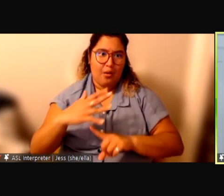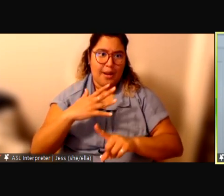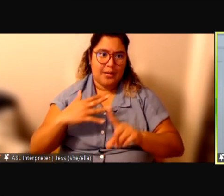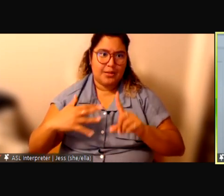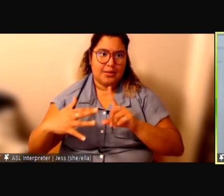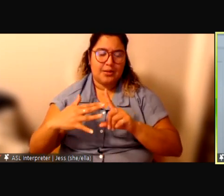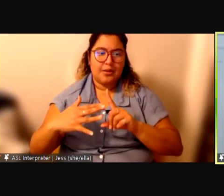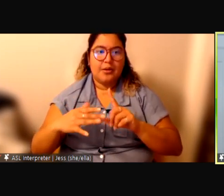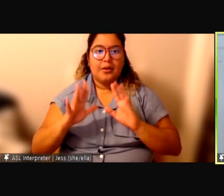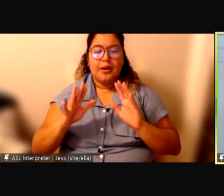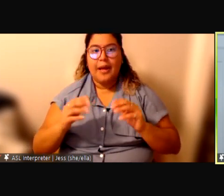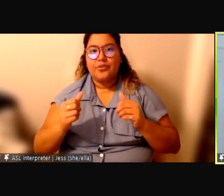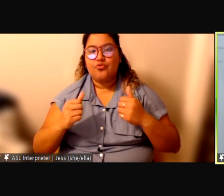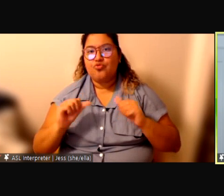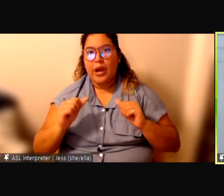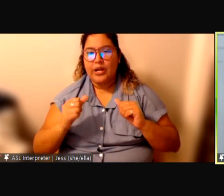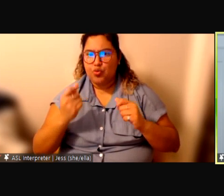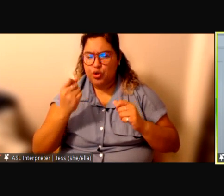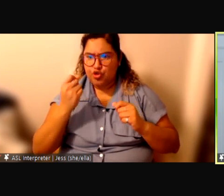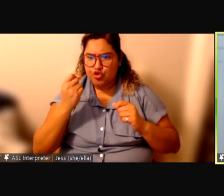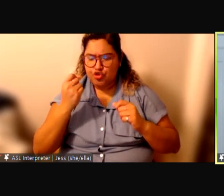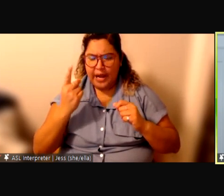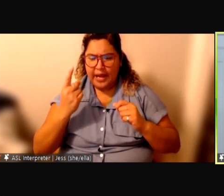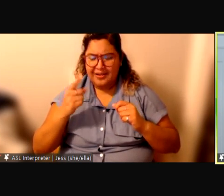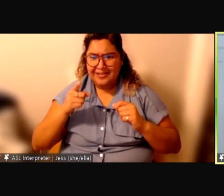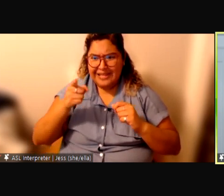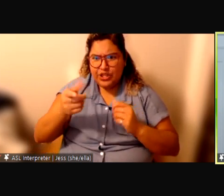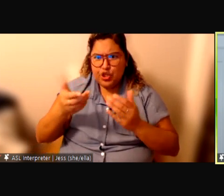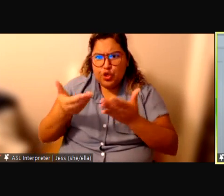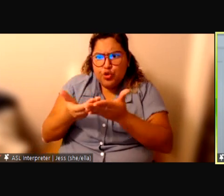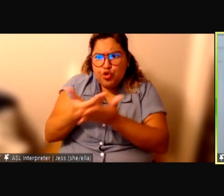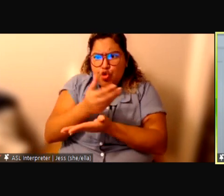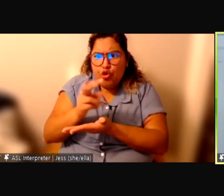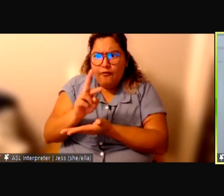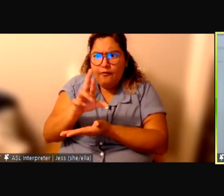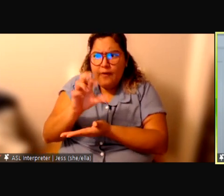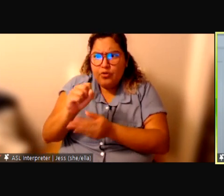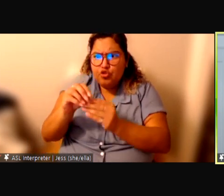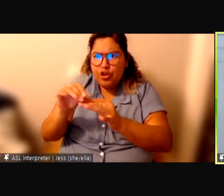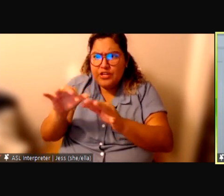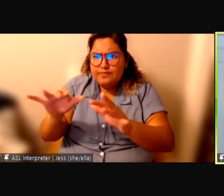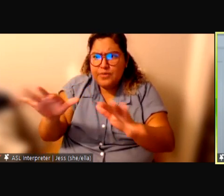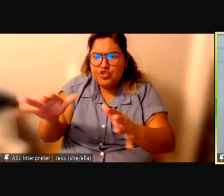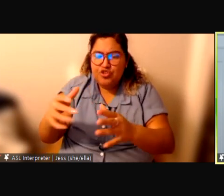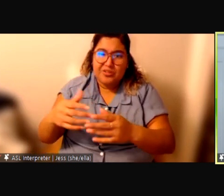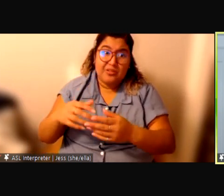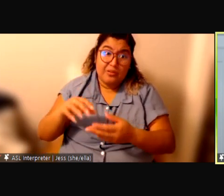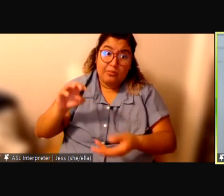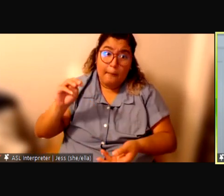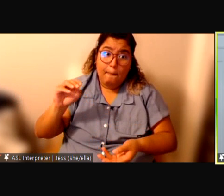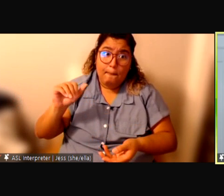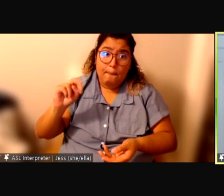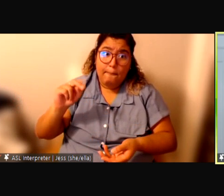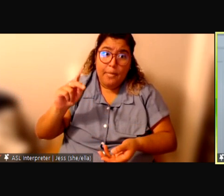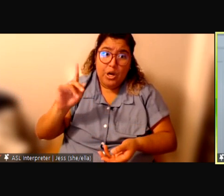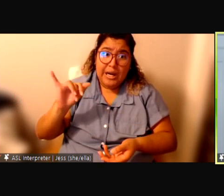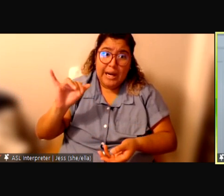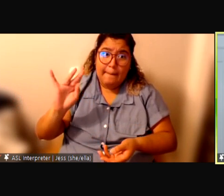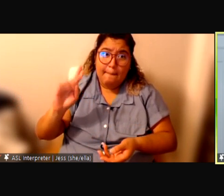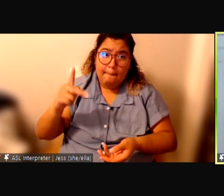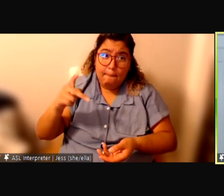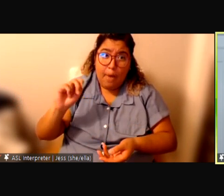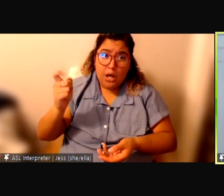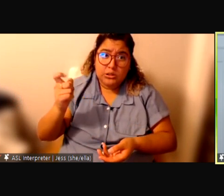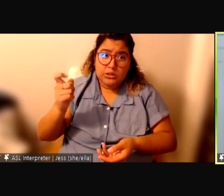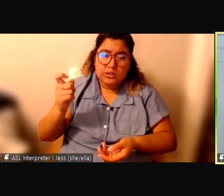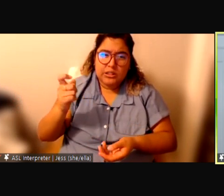probably, in trying to understand transmission of a new virus like monkeypox, it is important to understand the